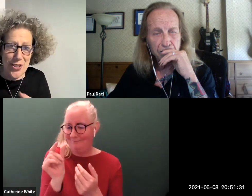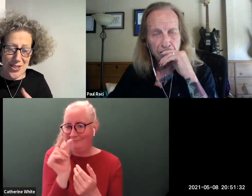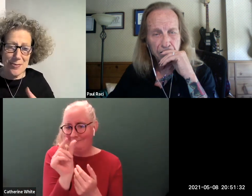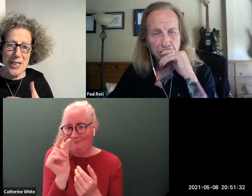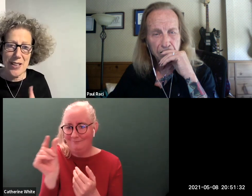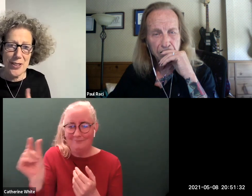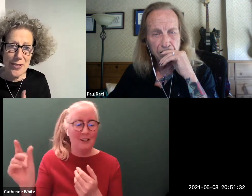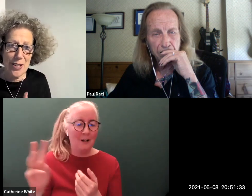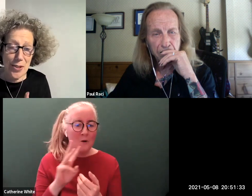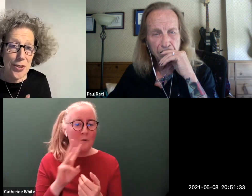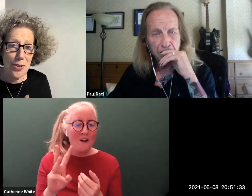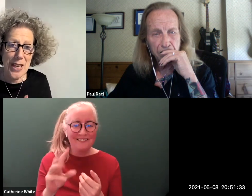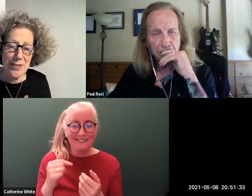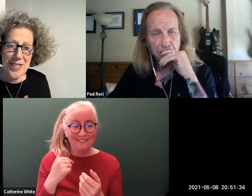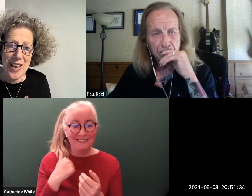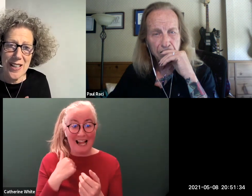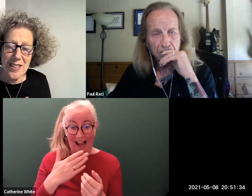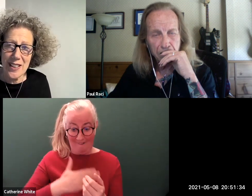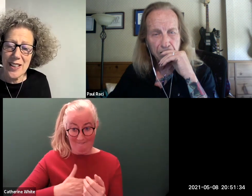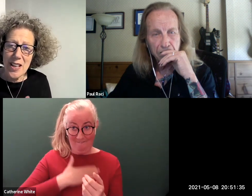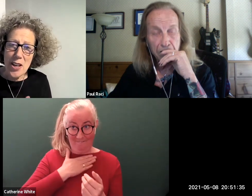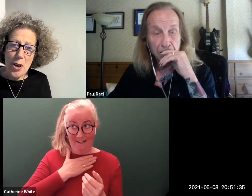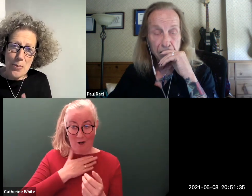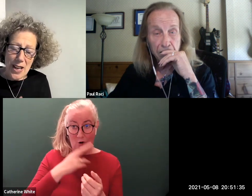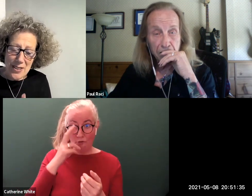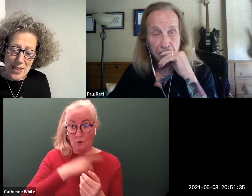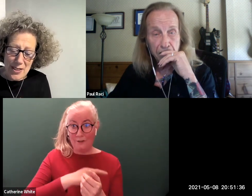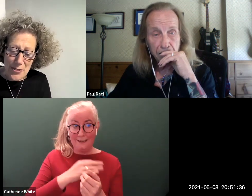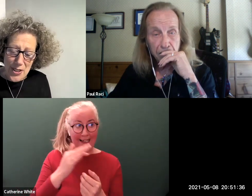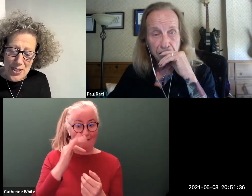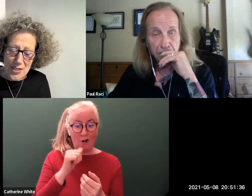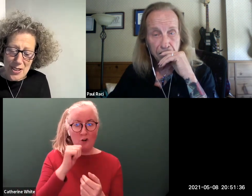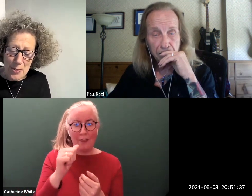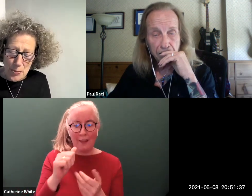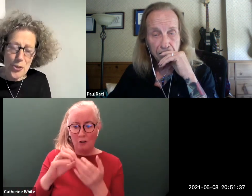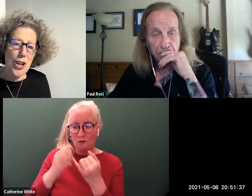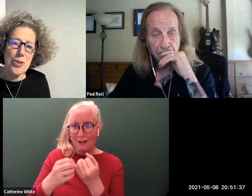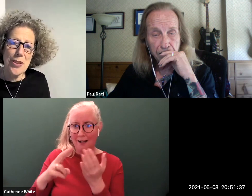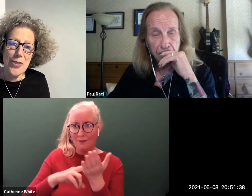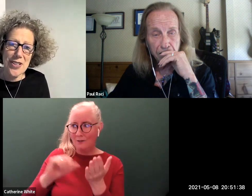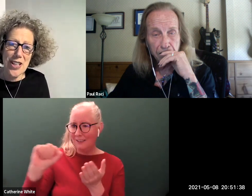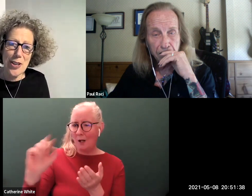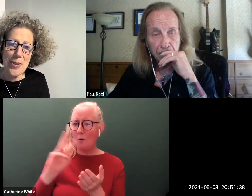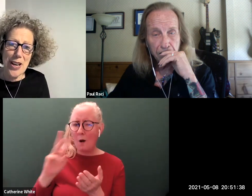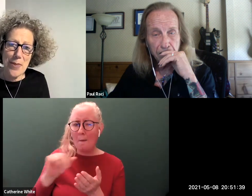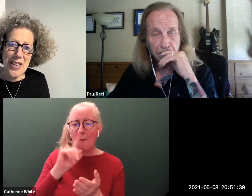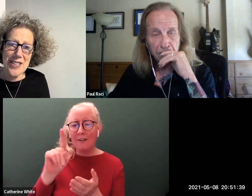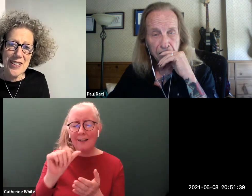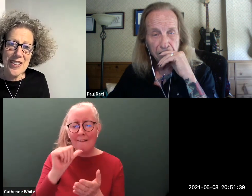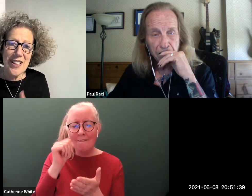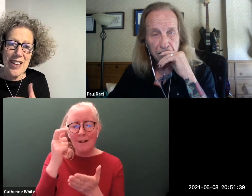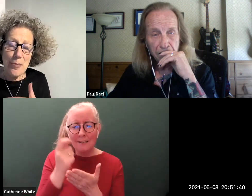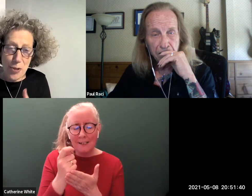like, just because I felt very rude not being able to say anything. Mm-hmm. But I think it was brought home to me the first time I